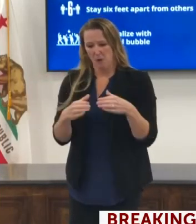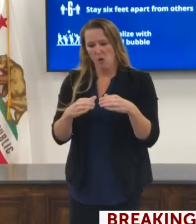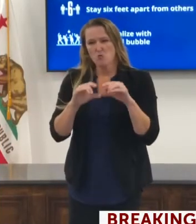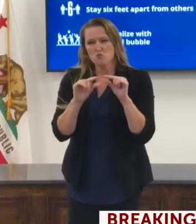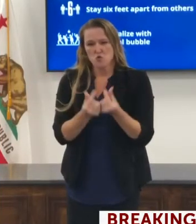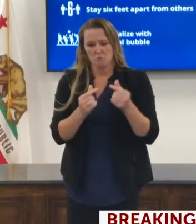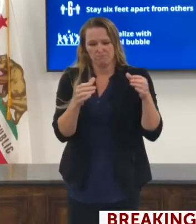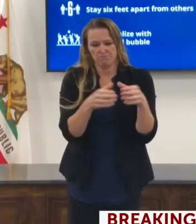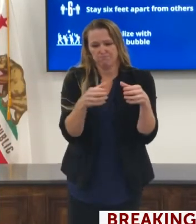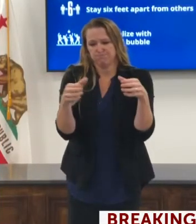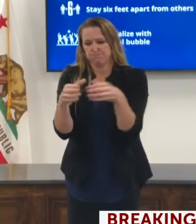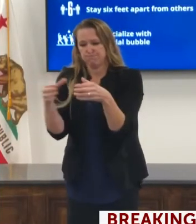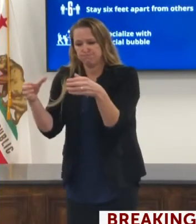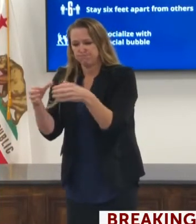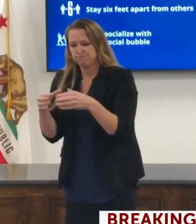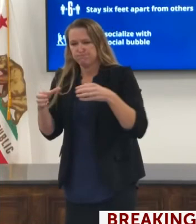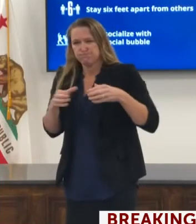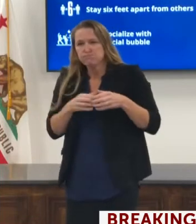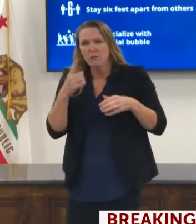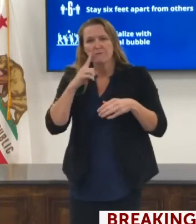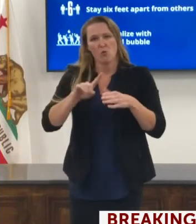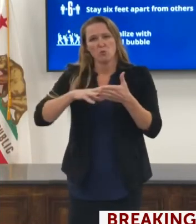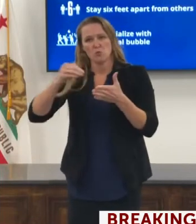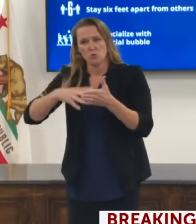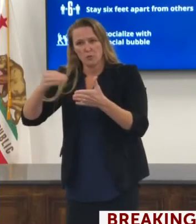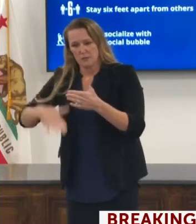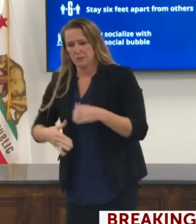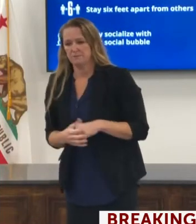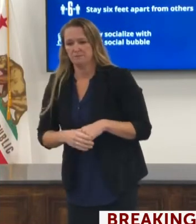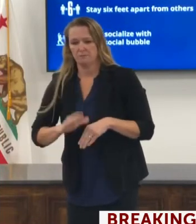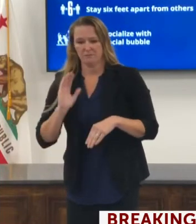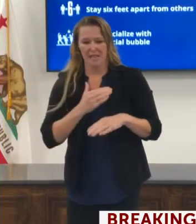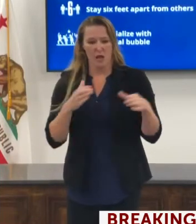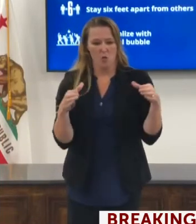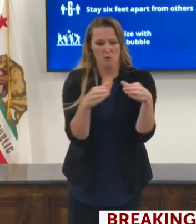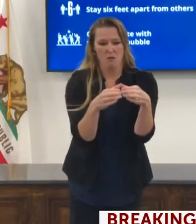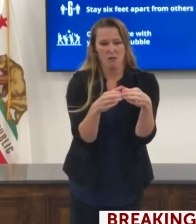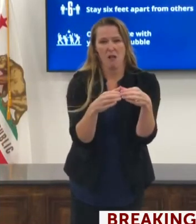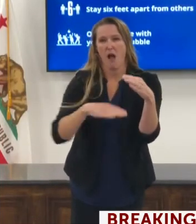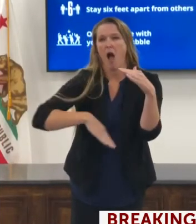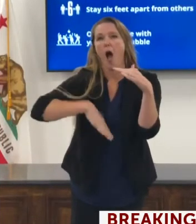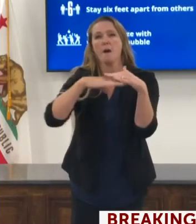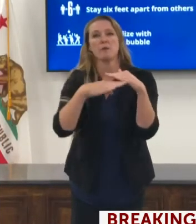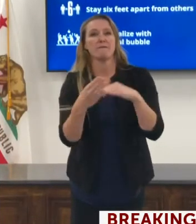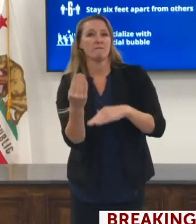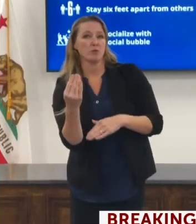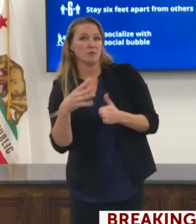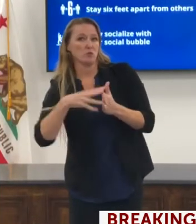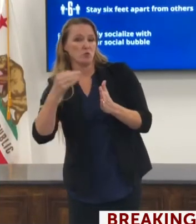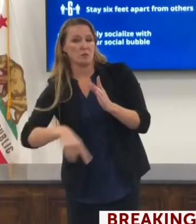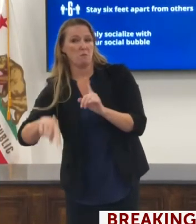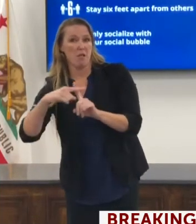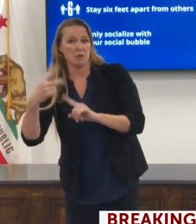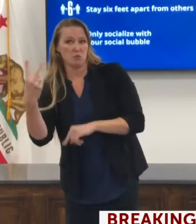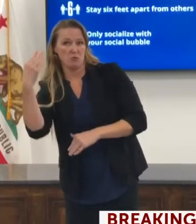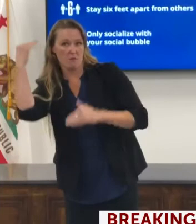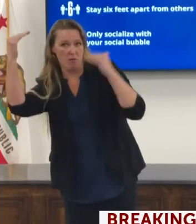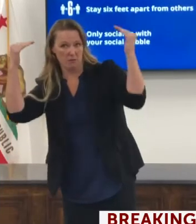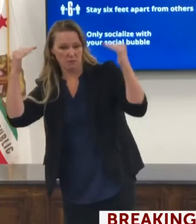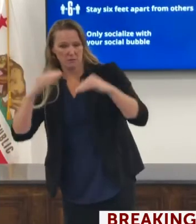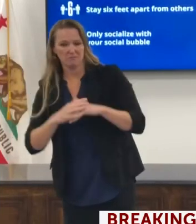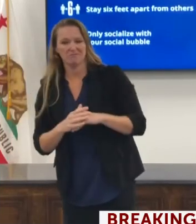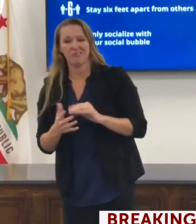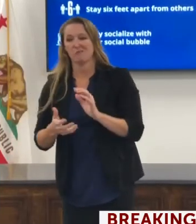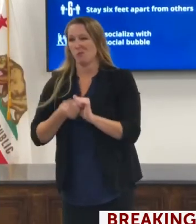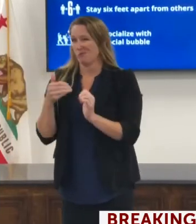cohorts for our students. Our cohorts are no greater than 14 students with two adults, and in most